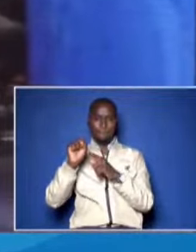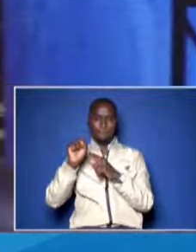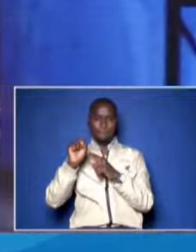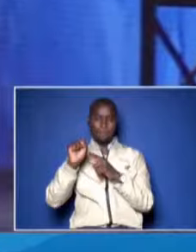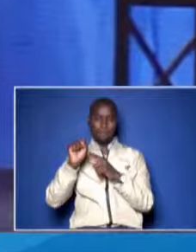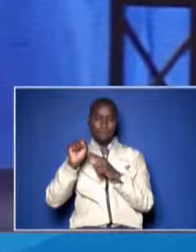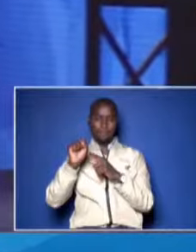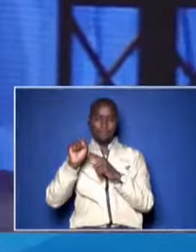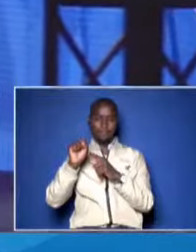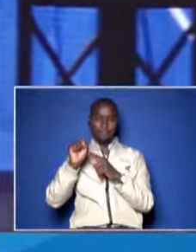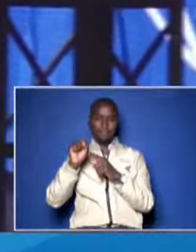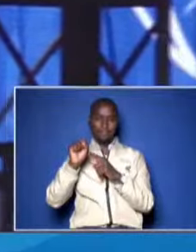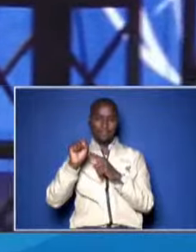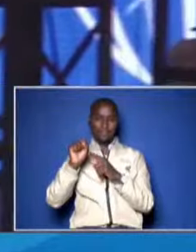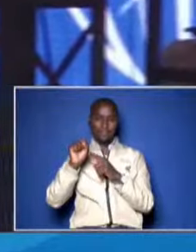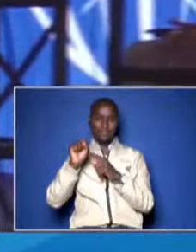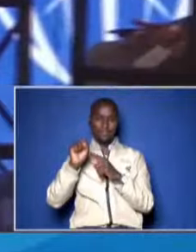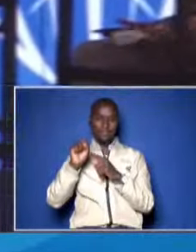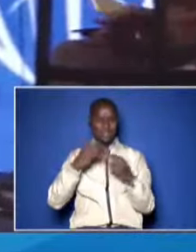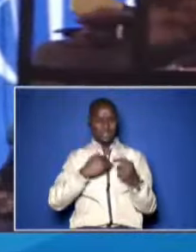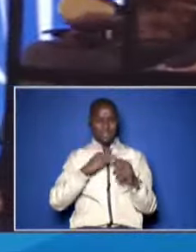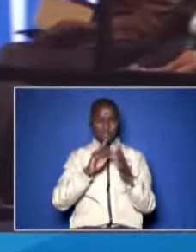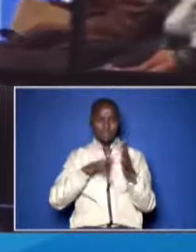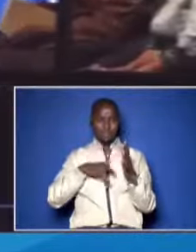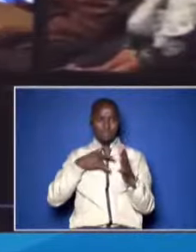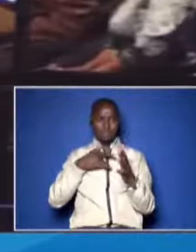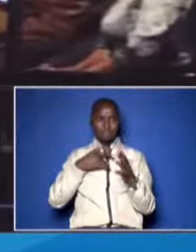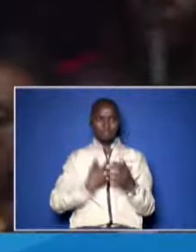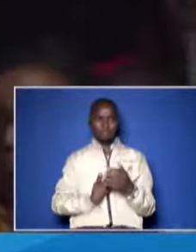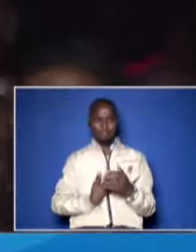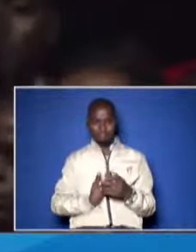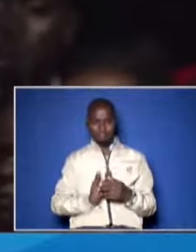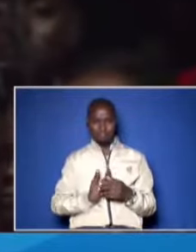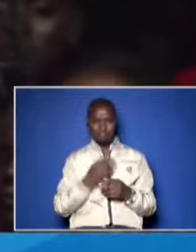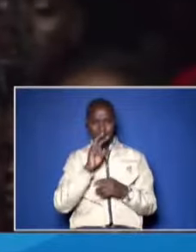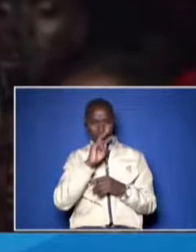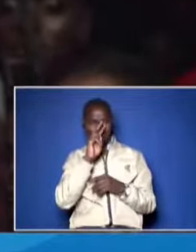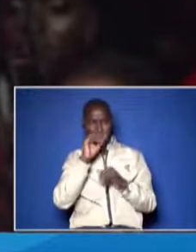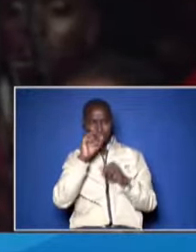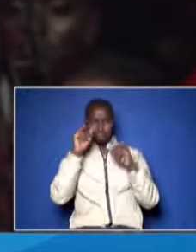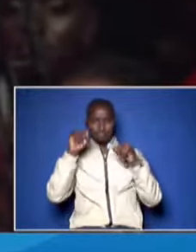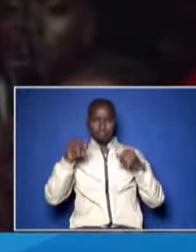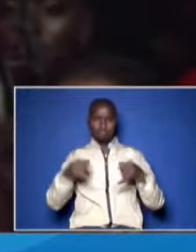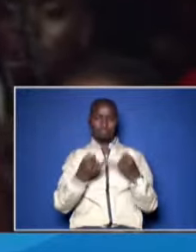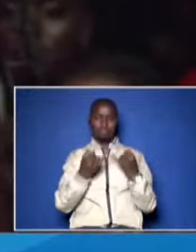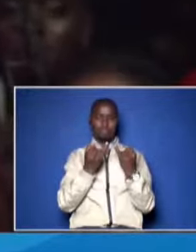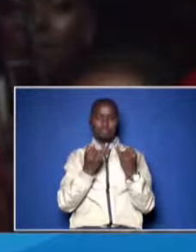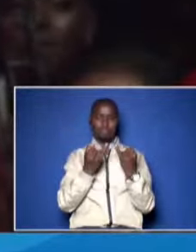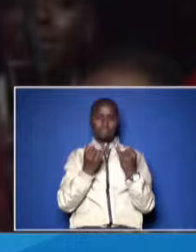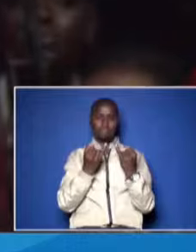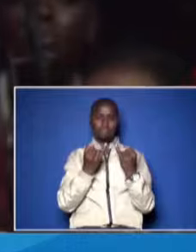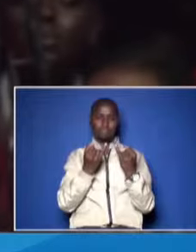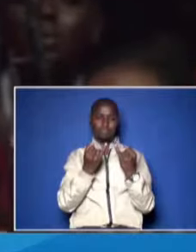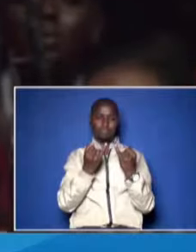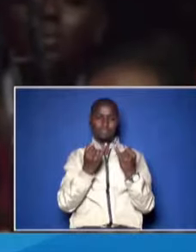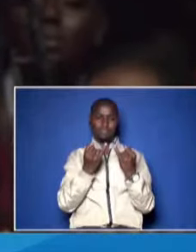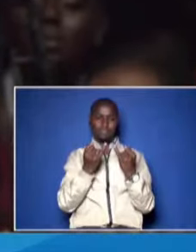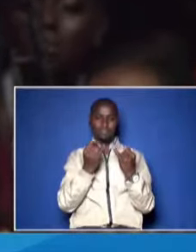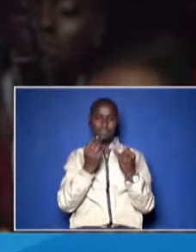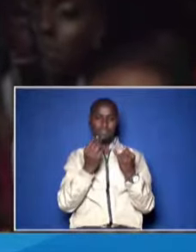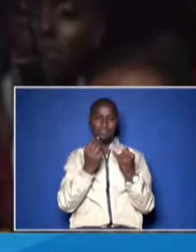home you're so tired you can't you watch the news you get all